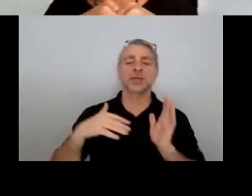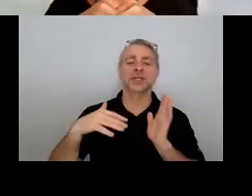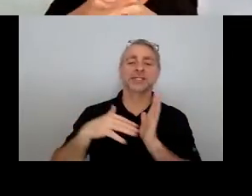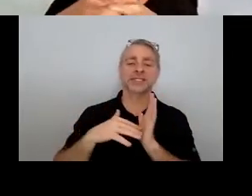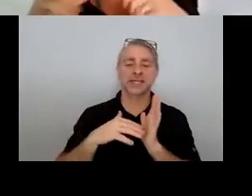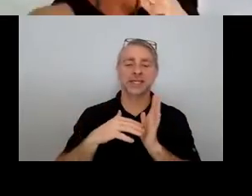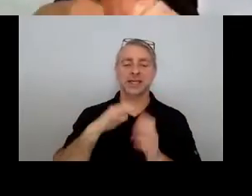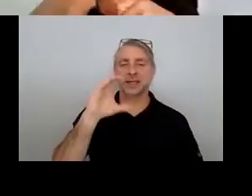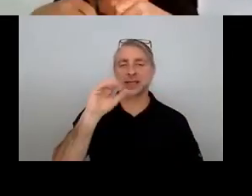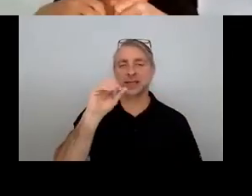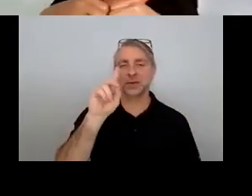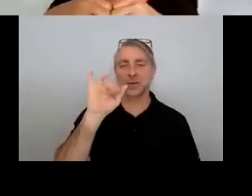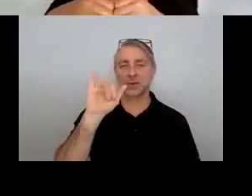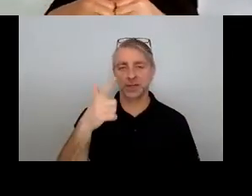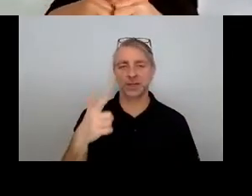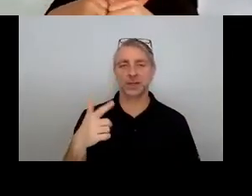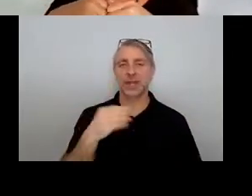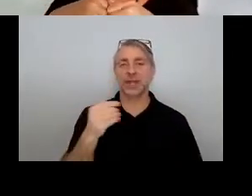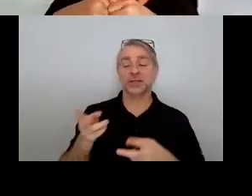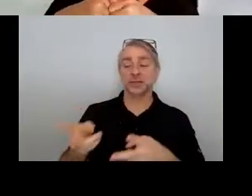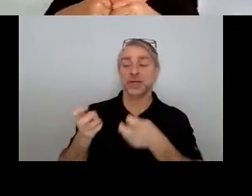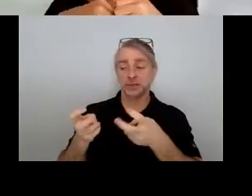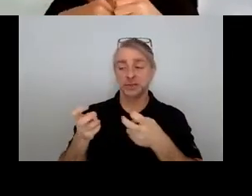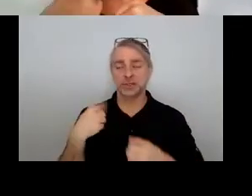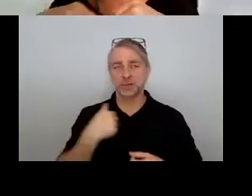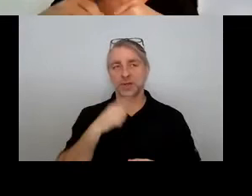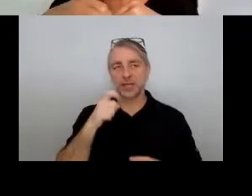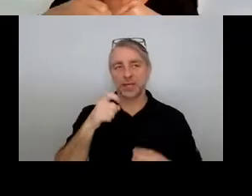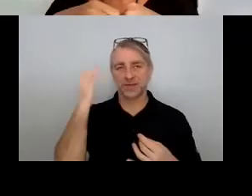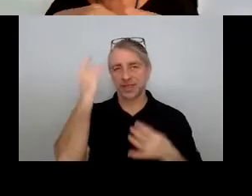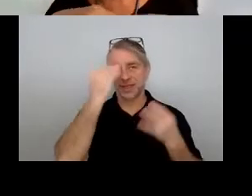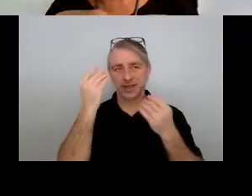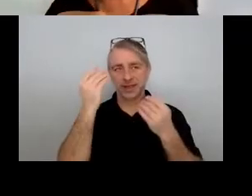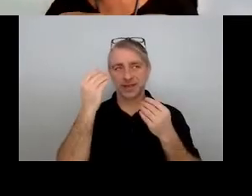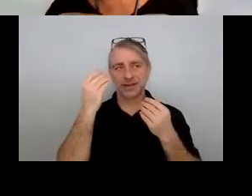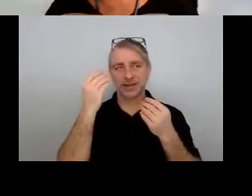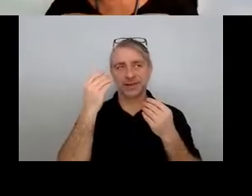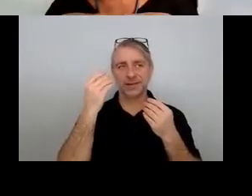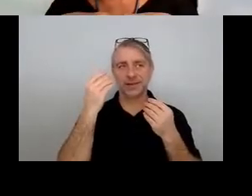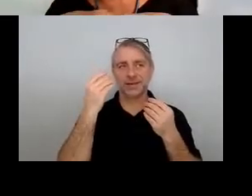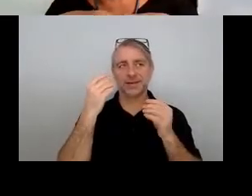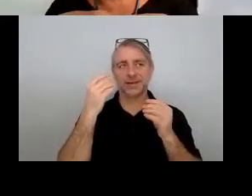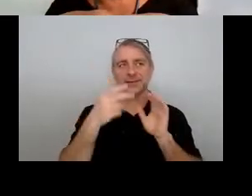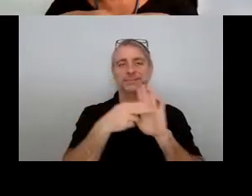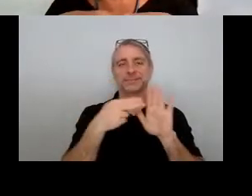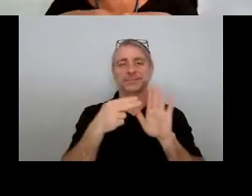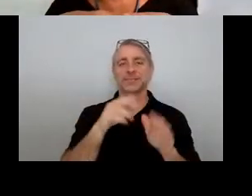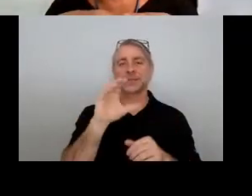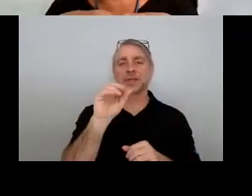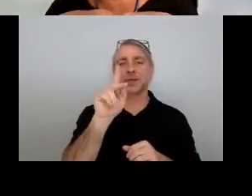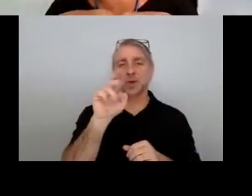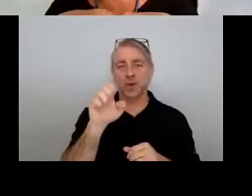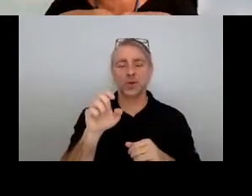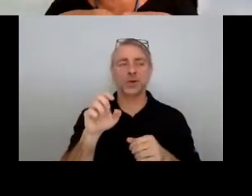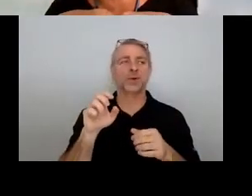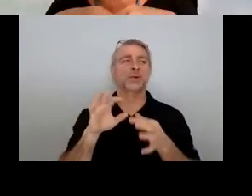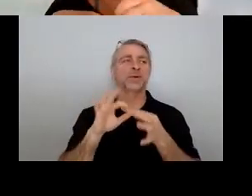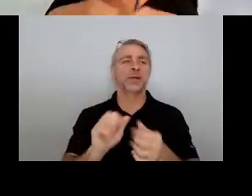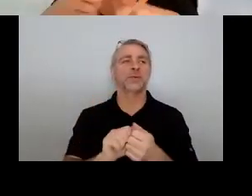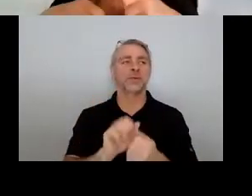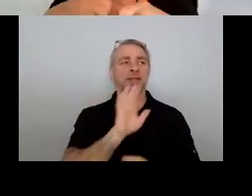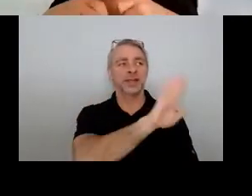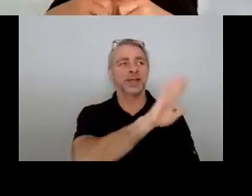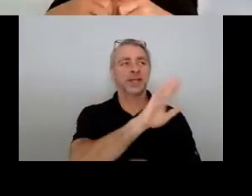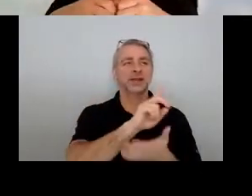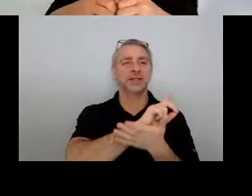extraction is to then, think about coding aspects of study design and methods and so forth